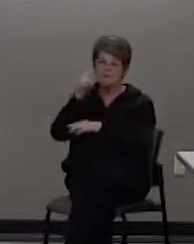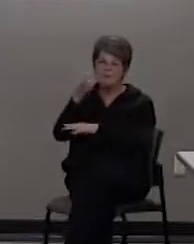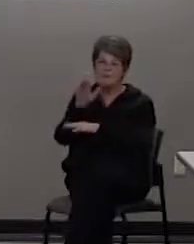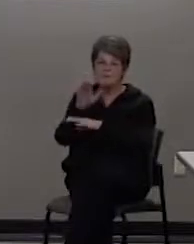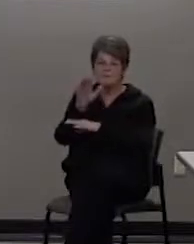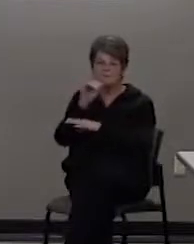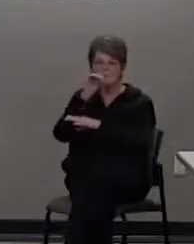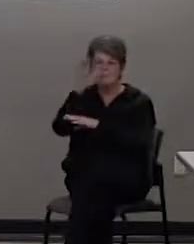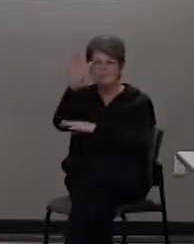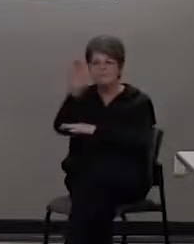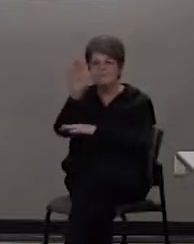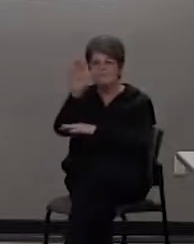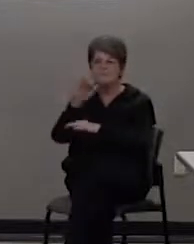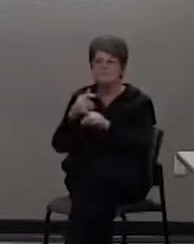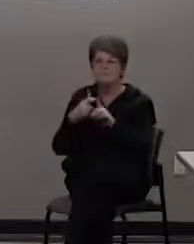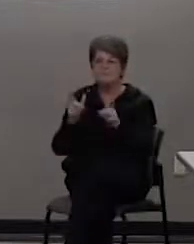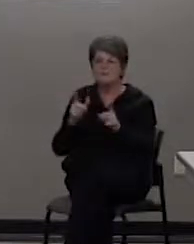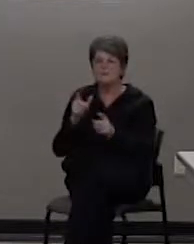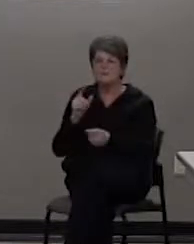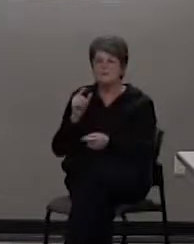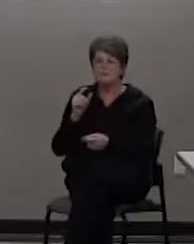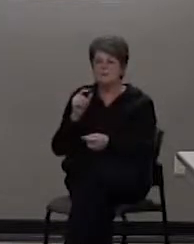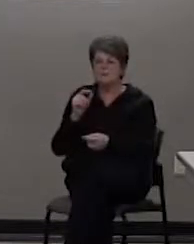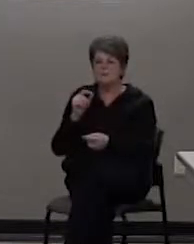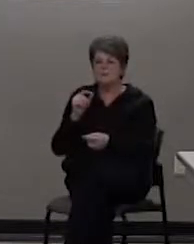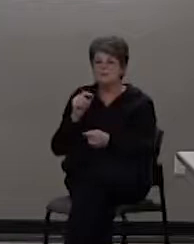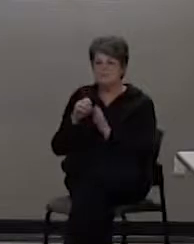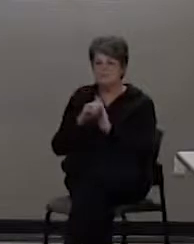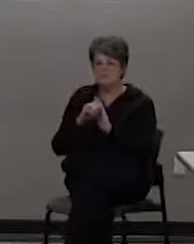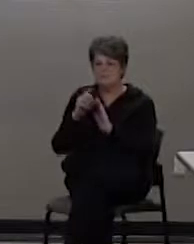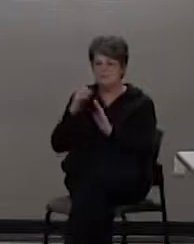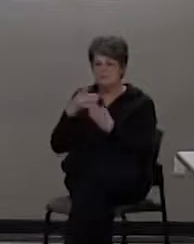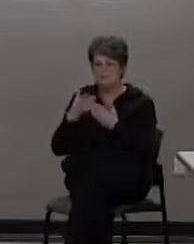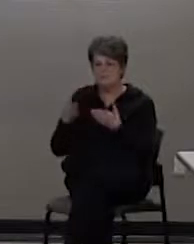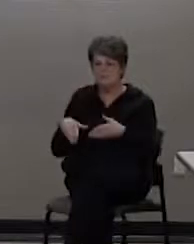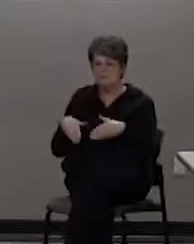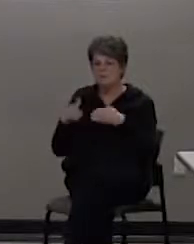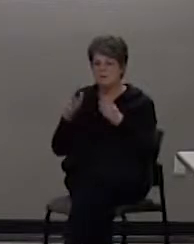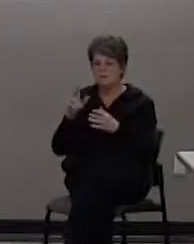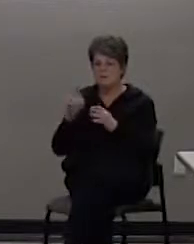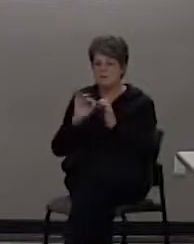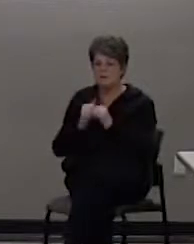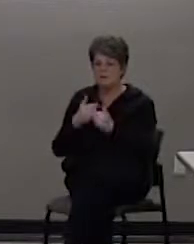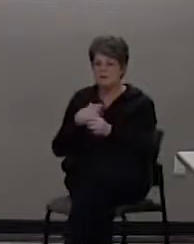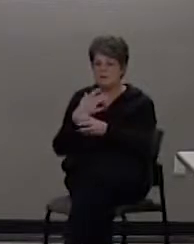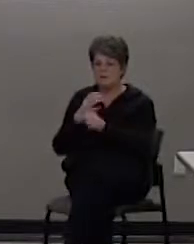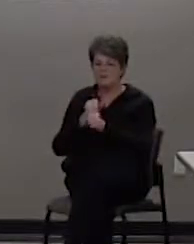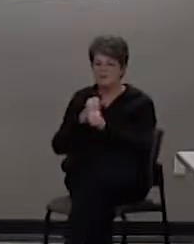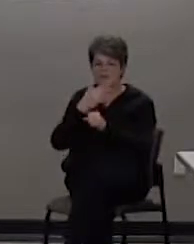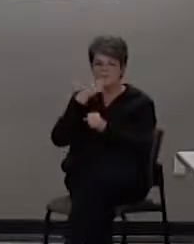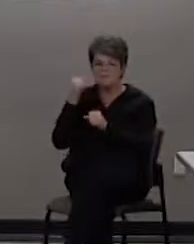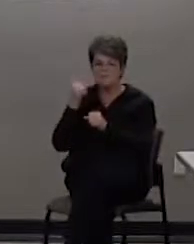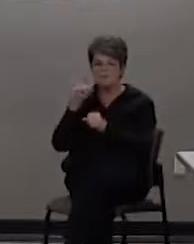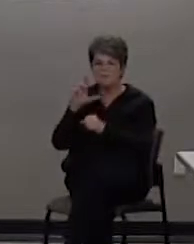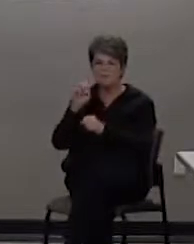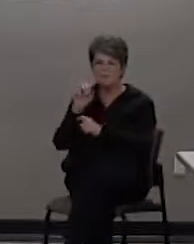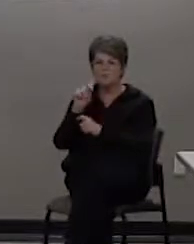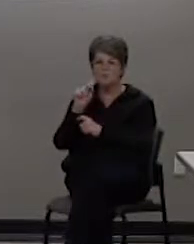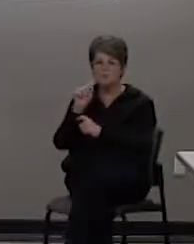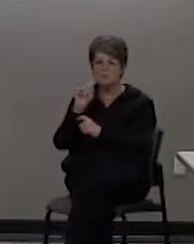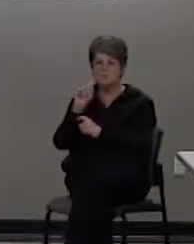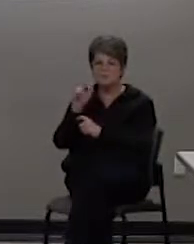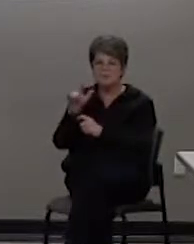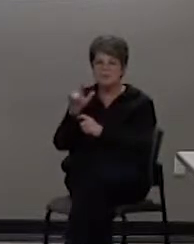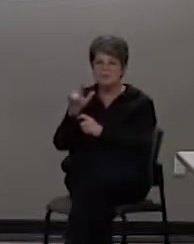afternoon, tomorrow evening. But it's, for example, one thing that was brought up to me was, how do we get a better retail presence here in our